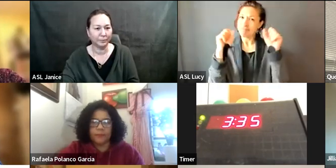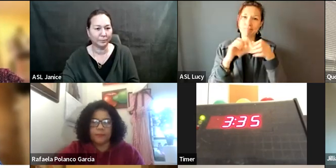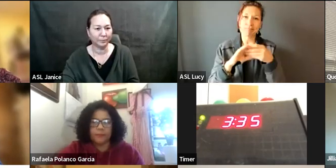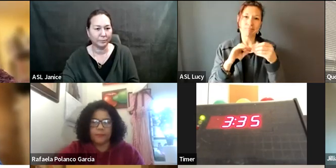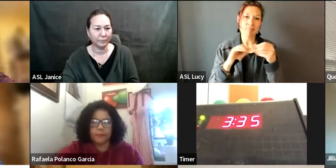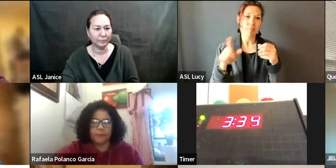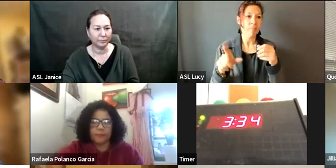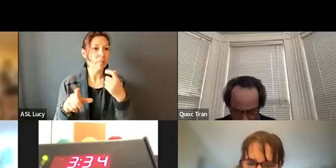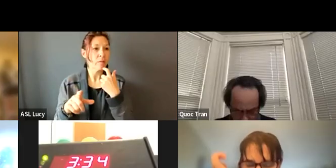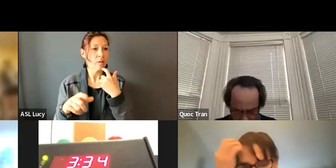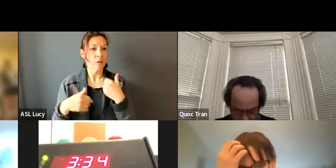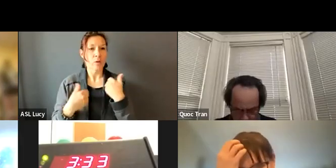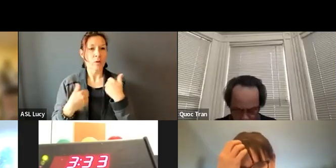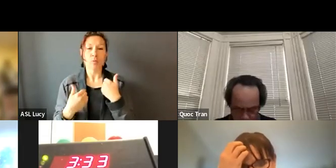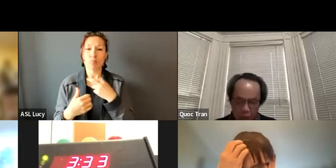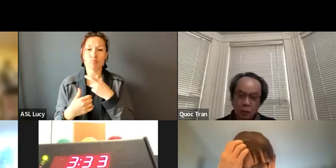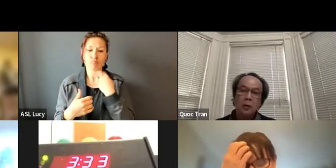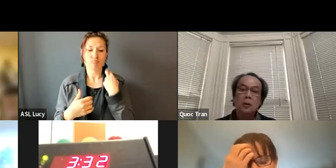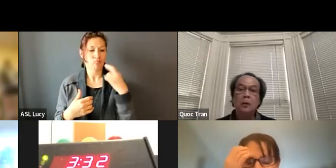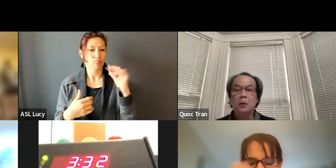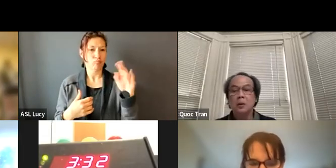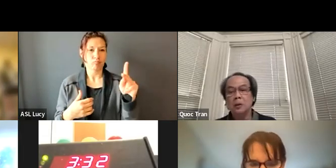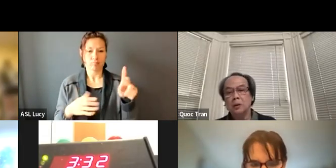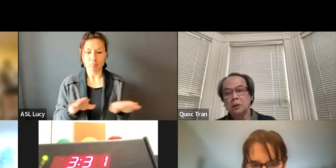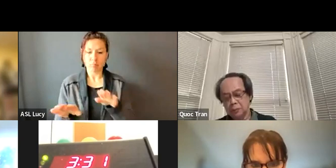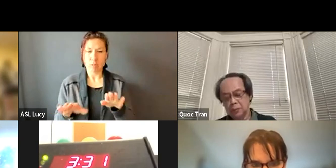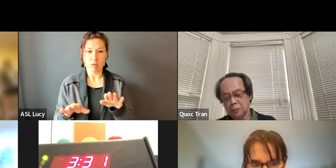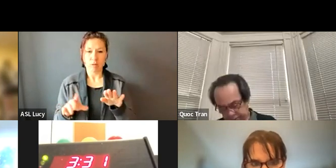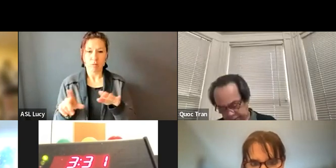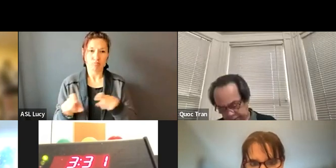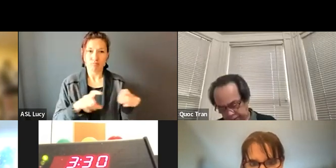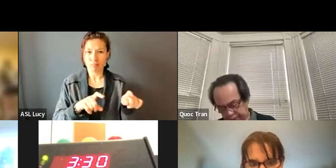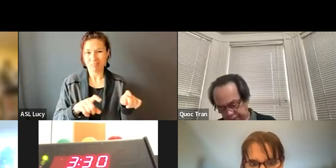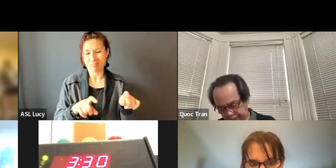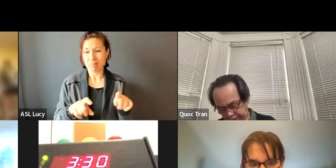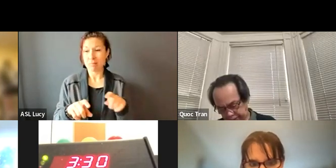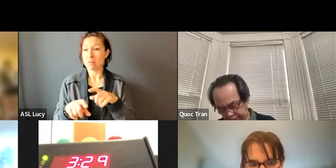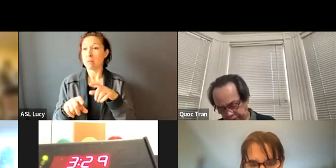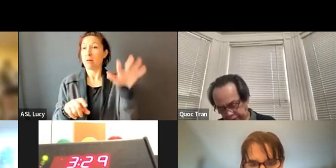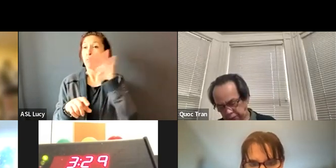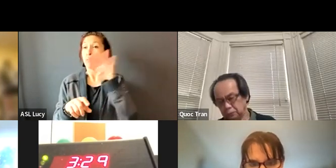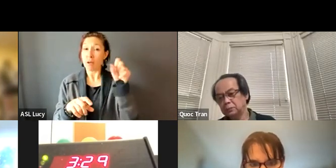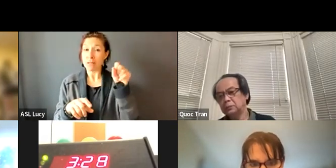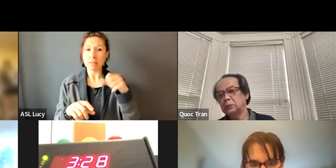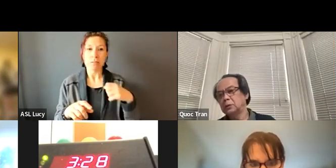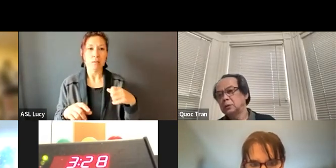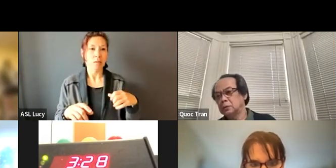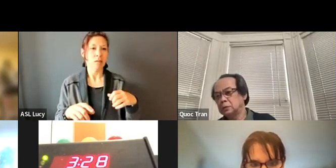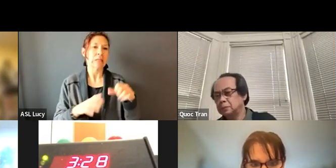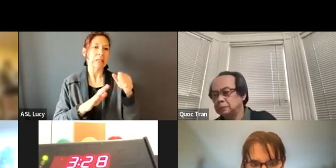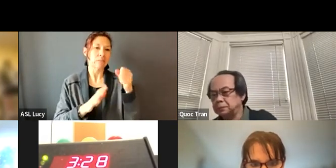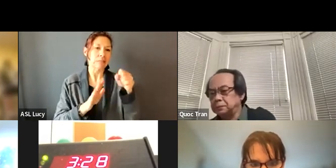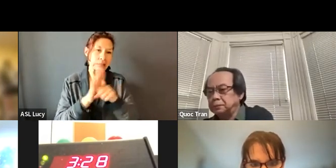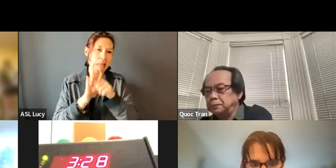behavior survey is a survey that's given nationally and then through the states um it is it's a health survey